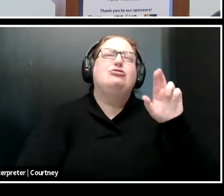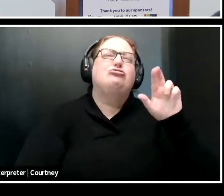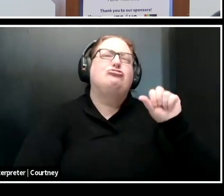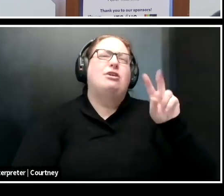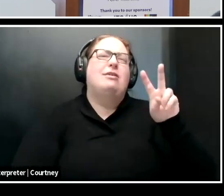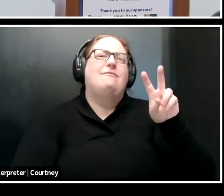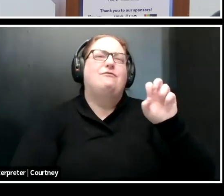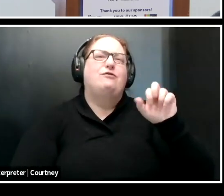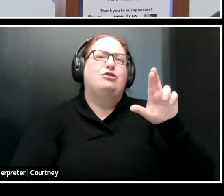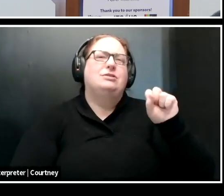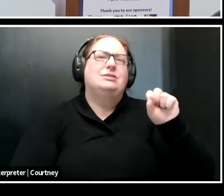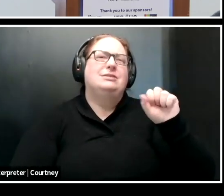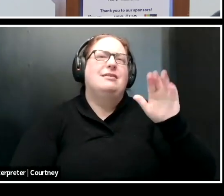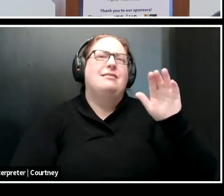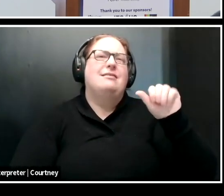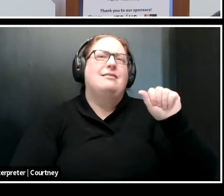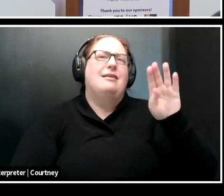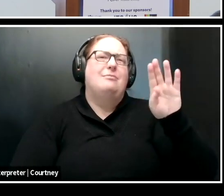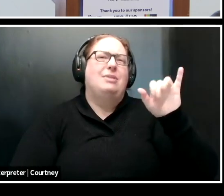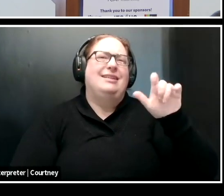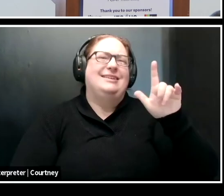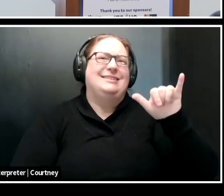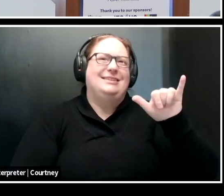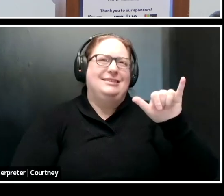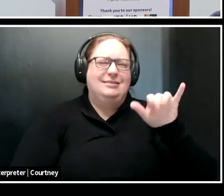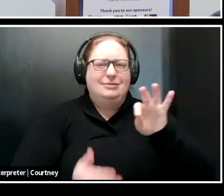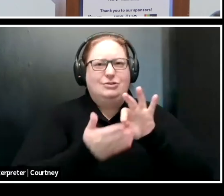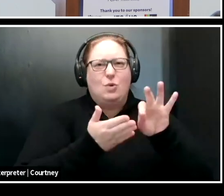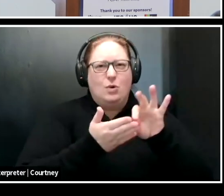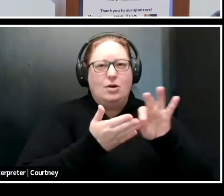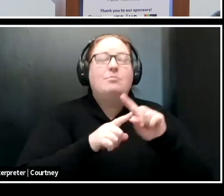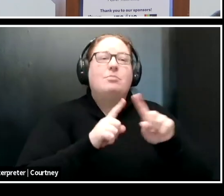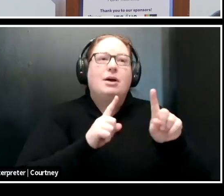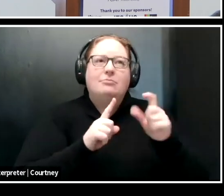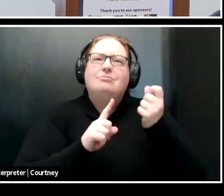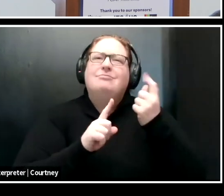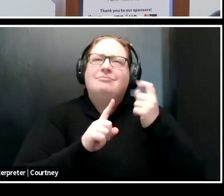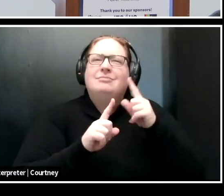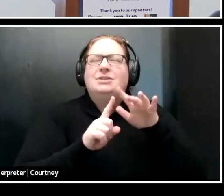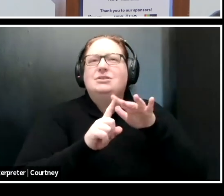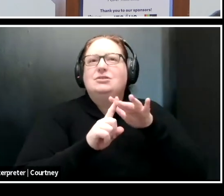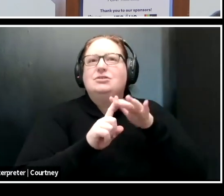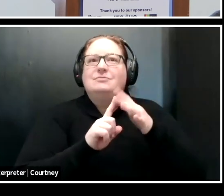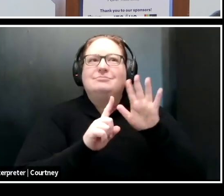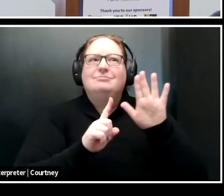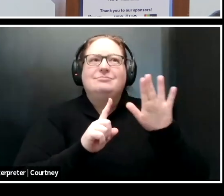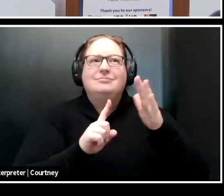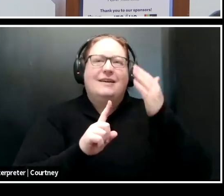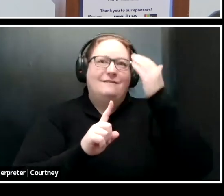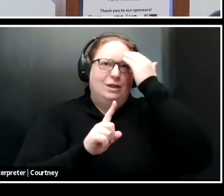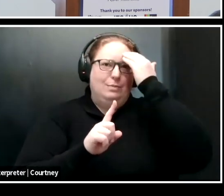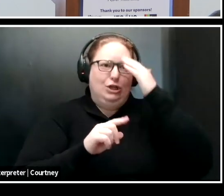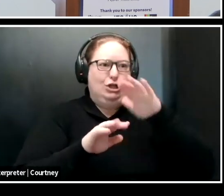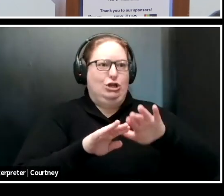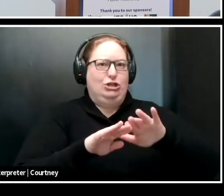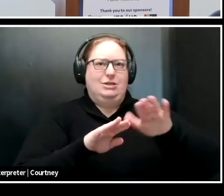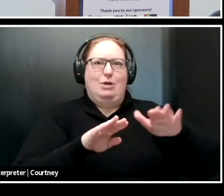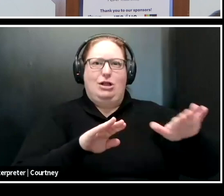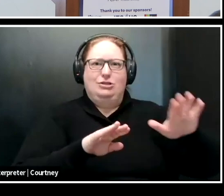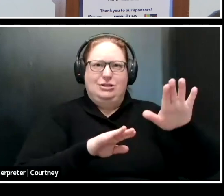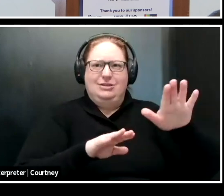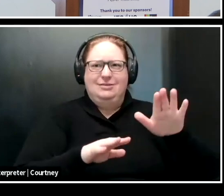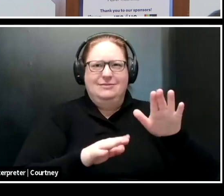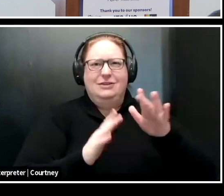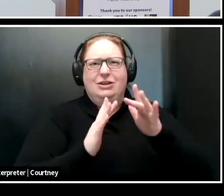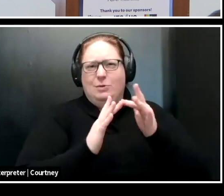that's totally fair. To contextualize the results like more within a familiar kind of topology of a network that people have seen before on their screen.